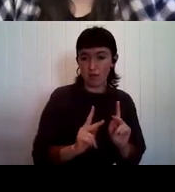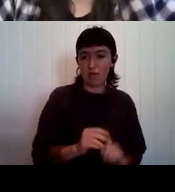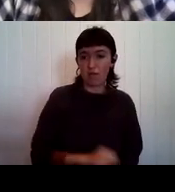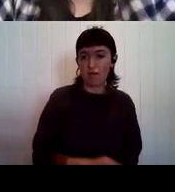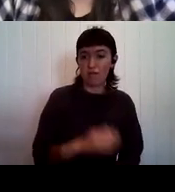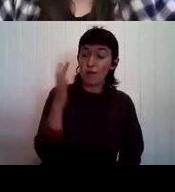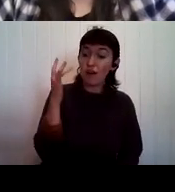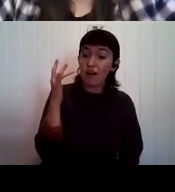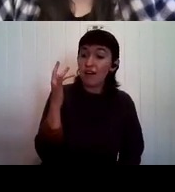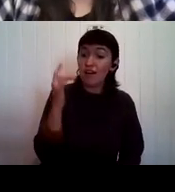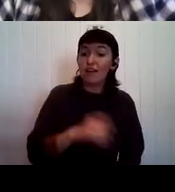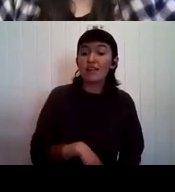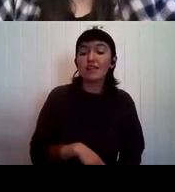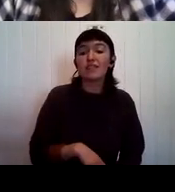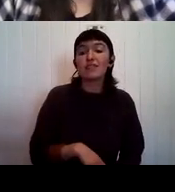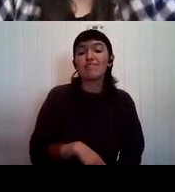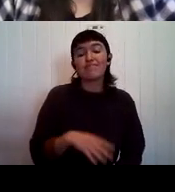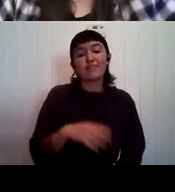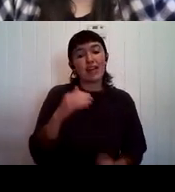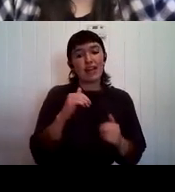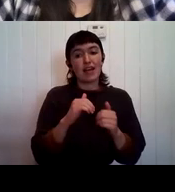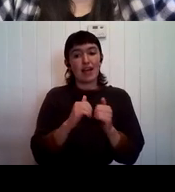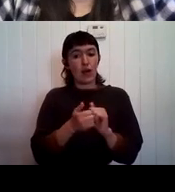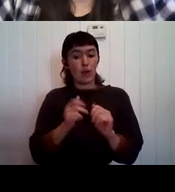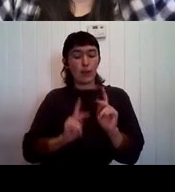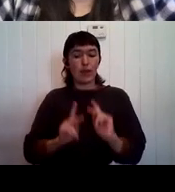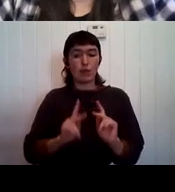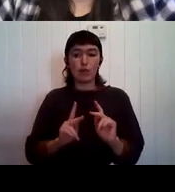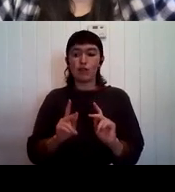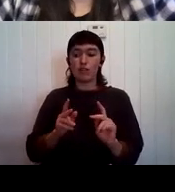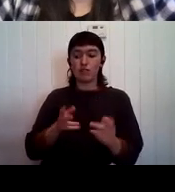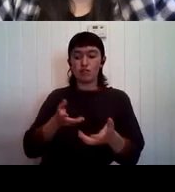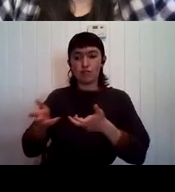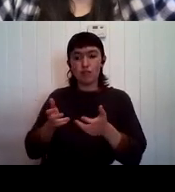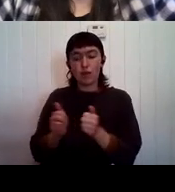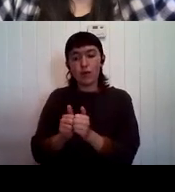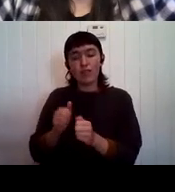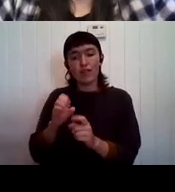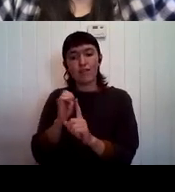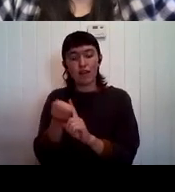of how people have treated the environment to such an extent that it is not